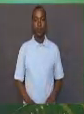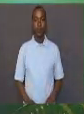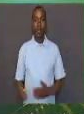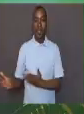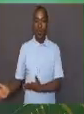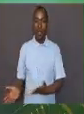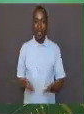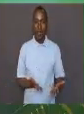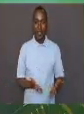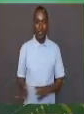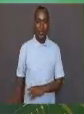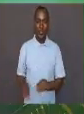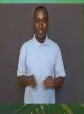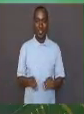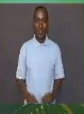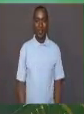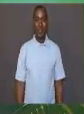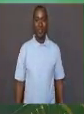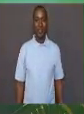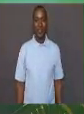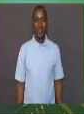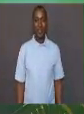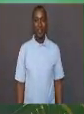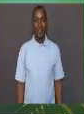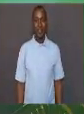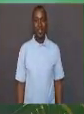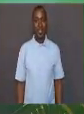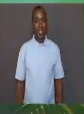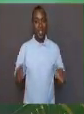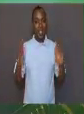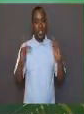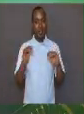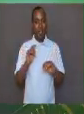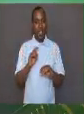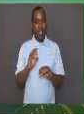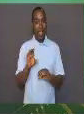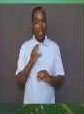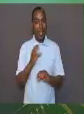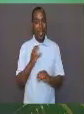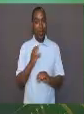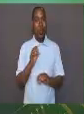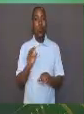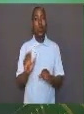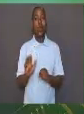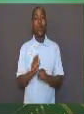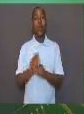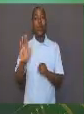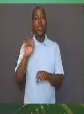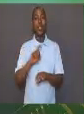Welcome back, students. I hope you had enough time to write down a